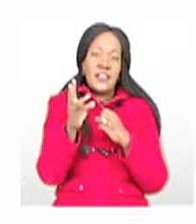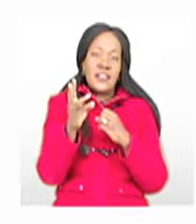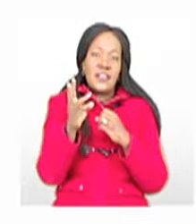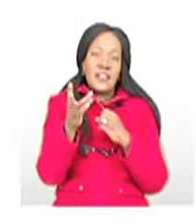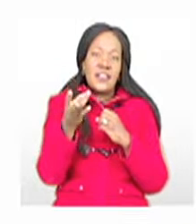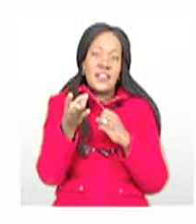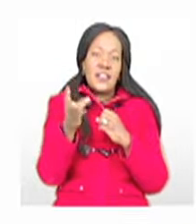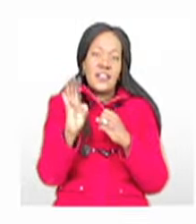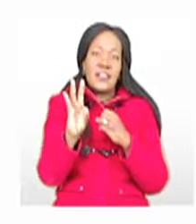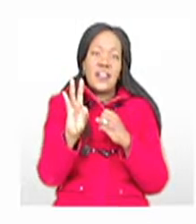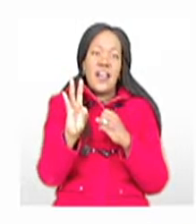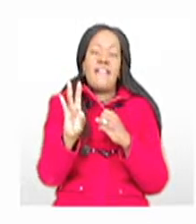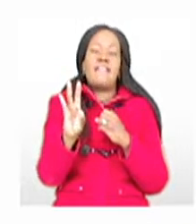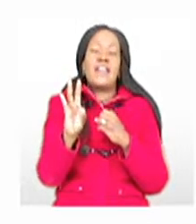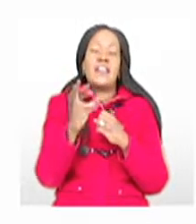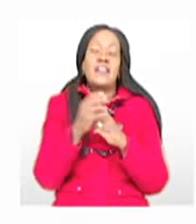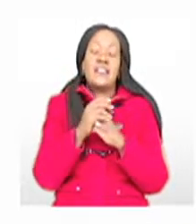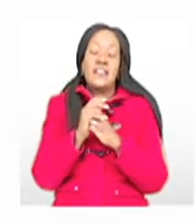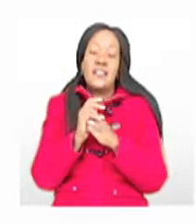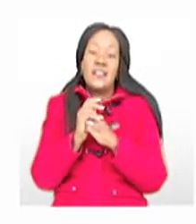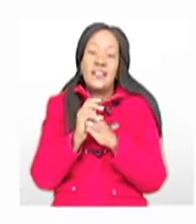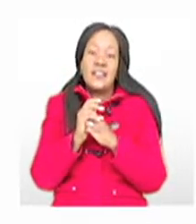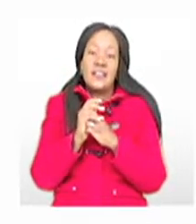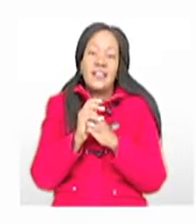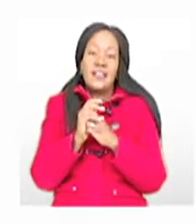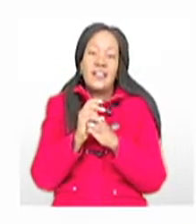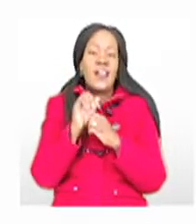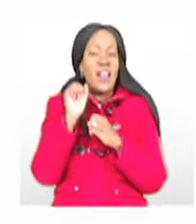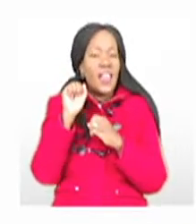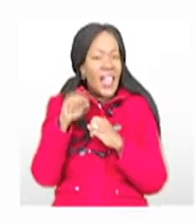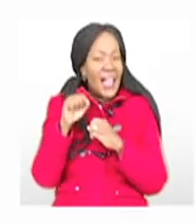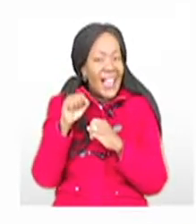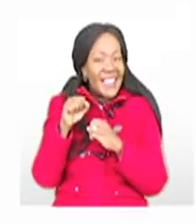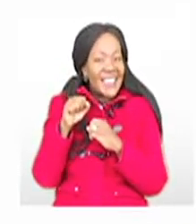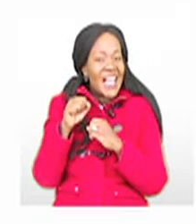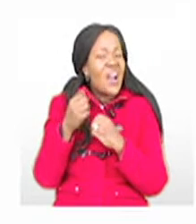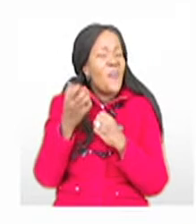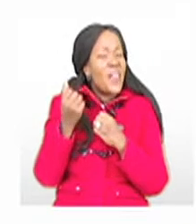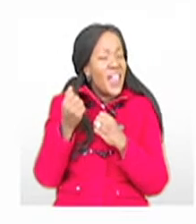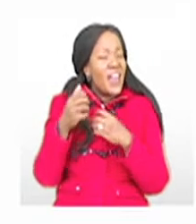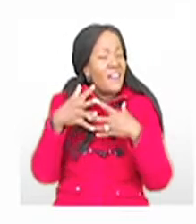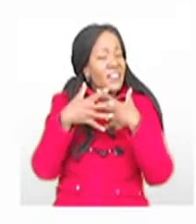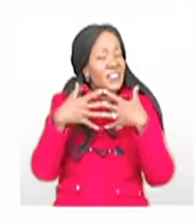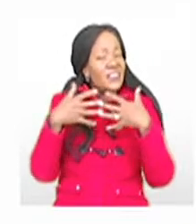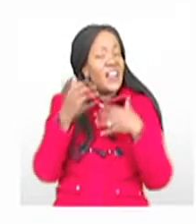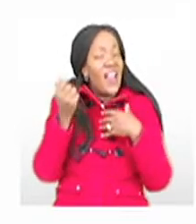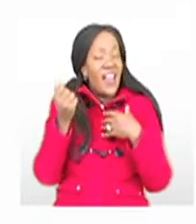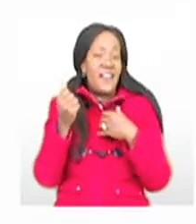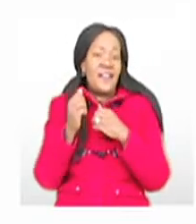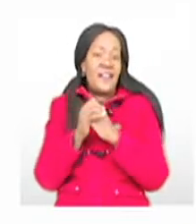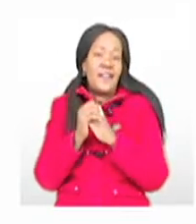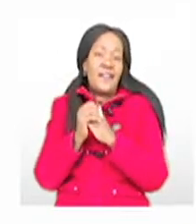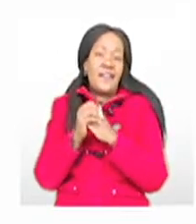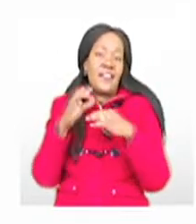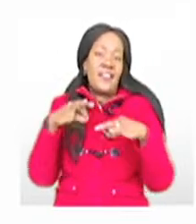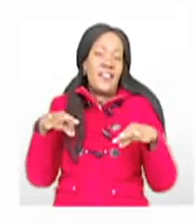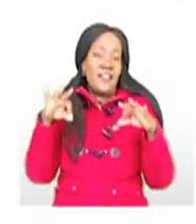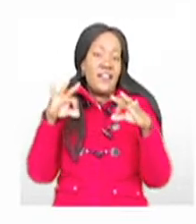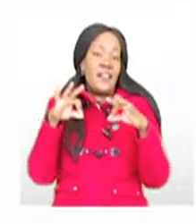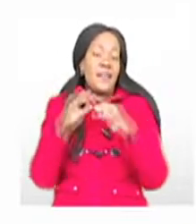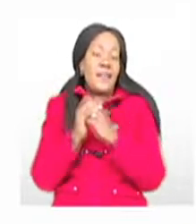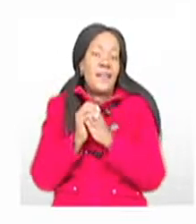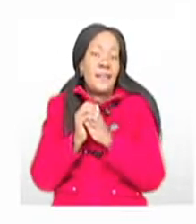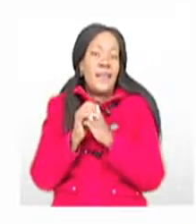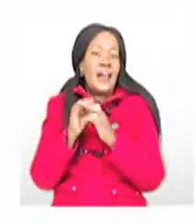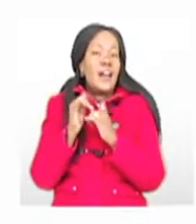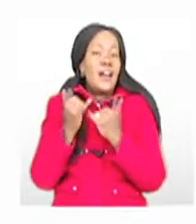6, 7. Yes, there are 7 gates on the farm.